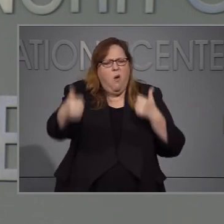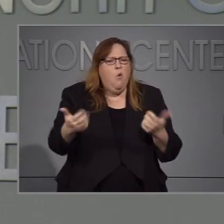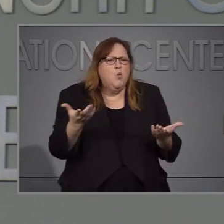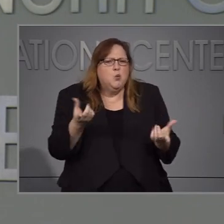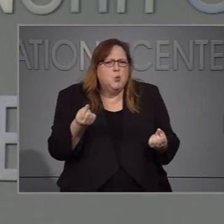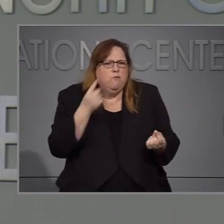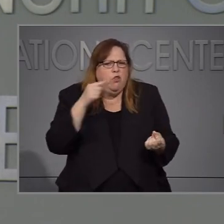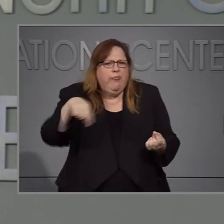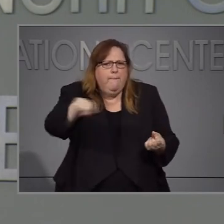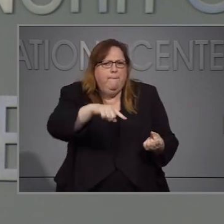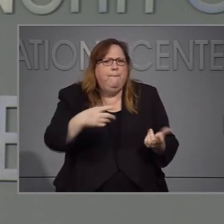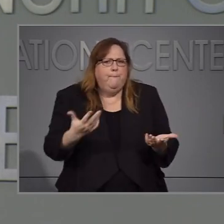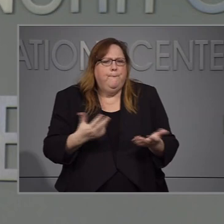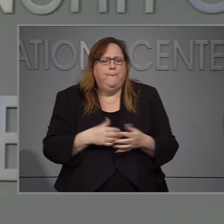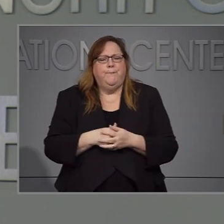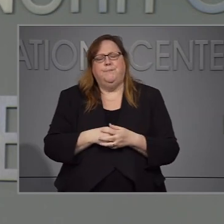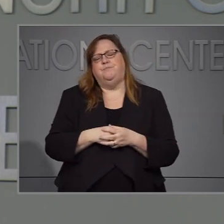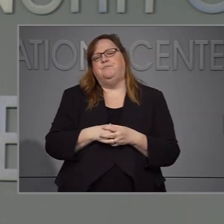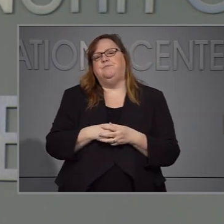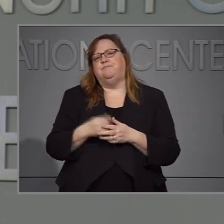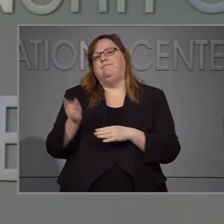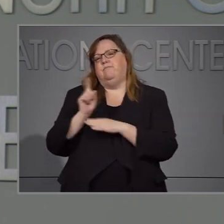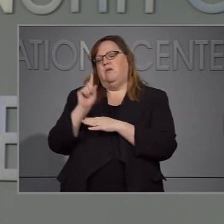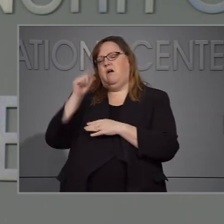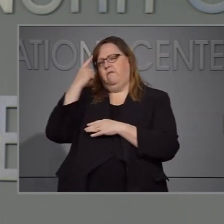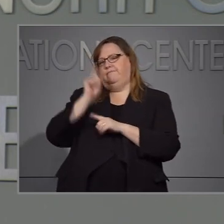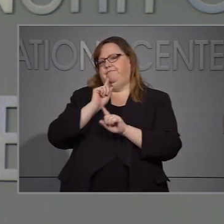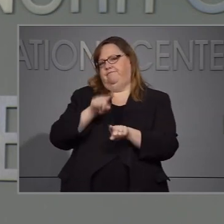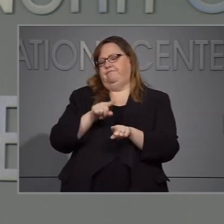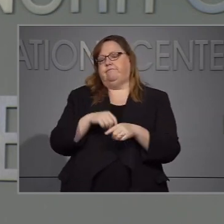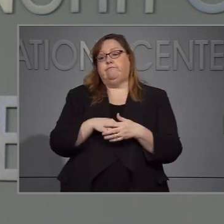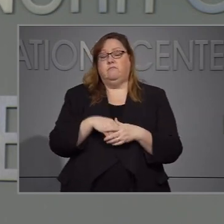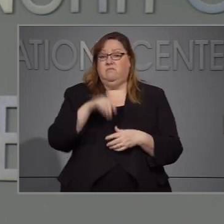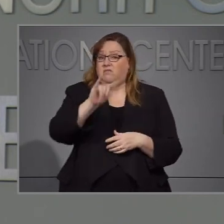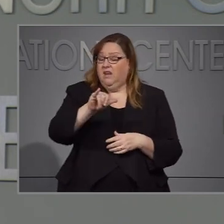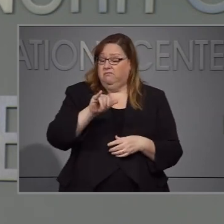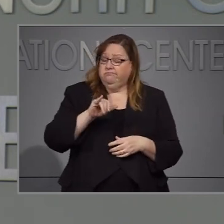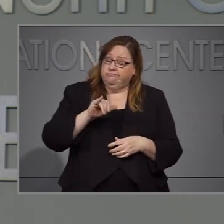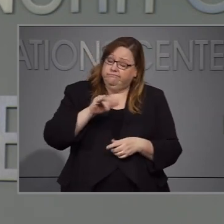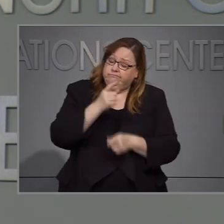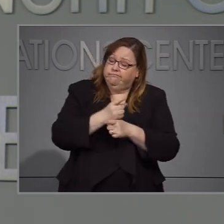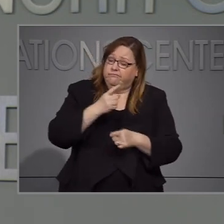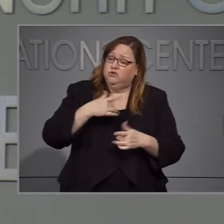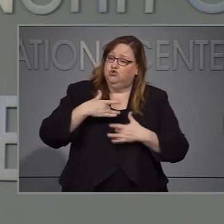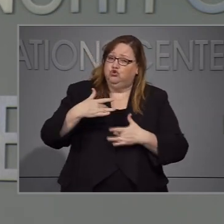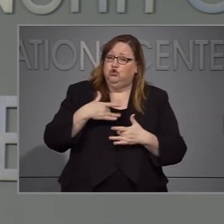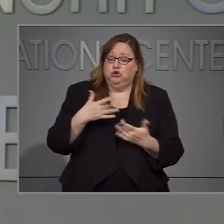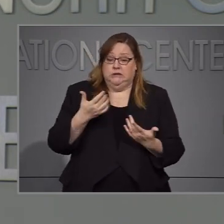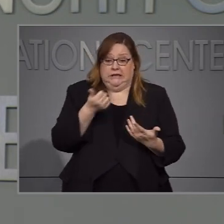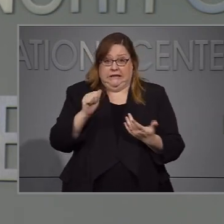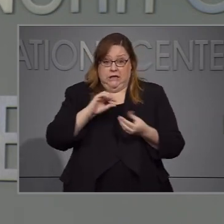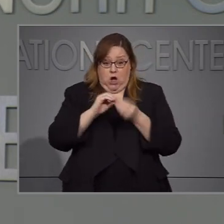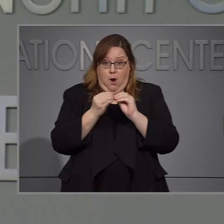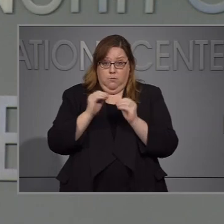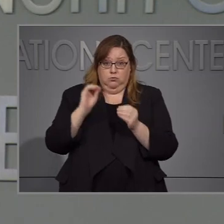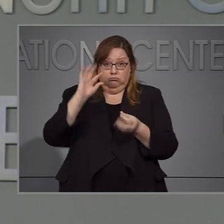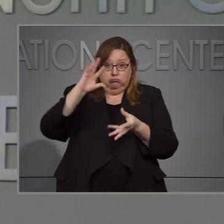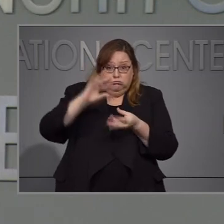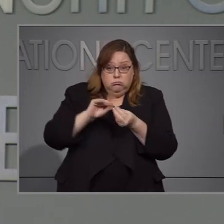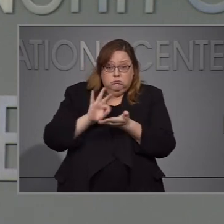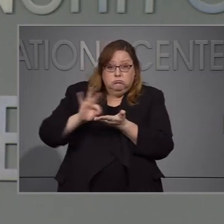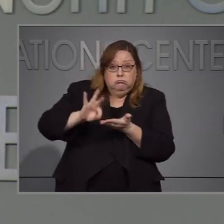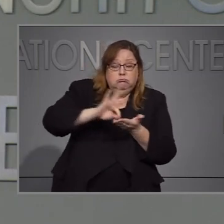That is certainly a concern, and I don't know if Chairman Davis or Dr. Cohen would have any numbers. Chairman Davis, would you want to comment on